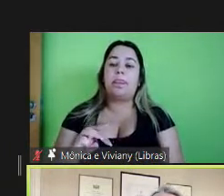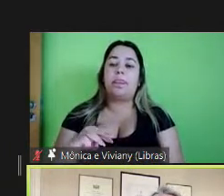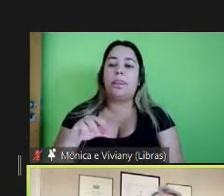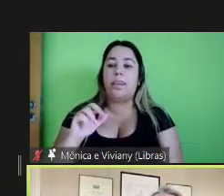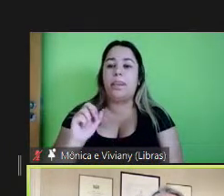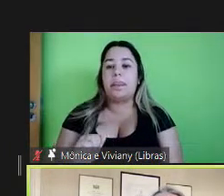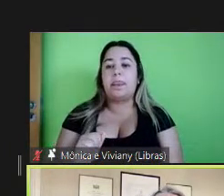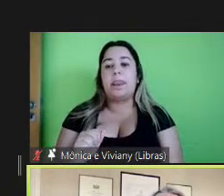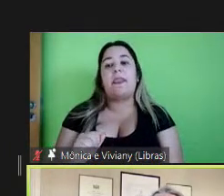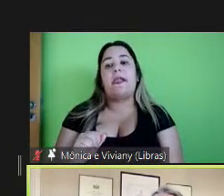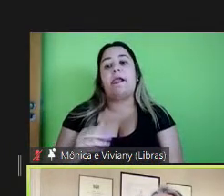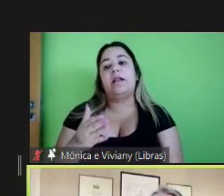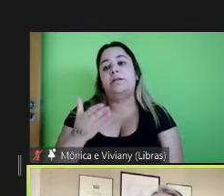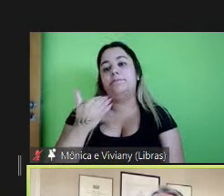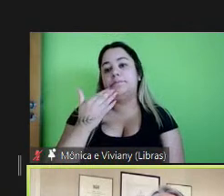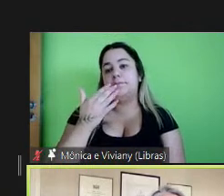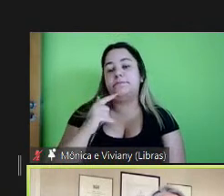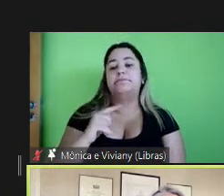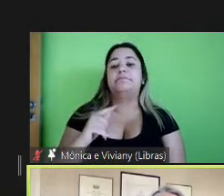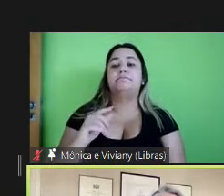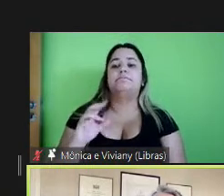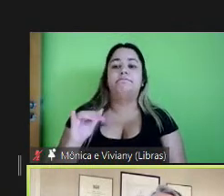food literacy, which is so important.